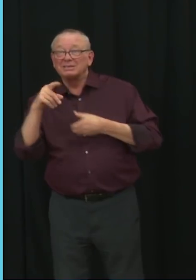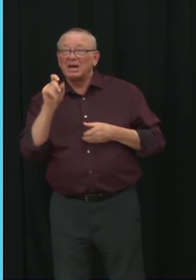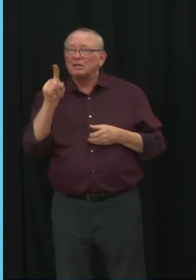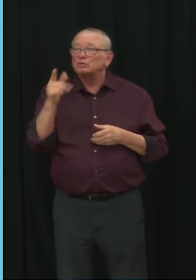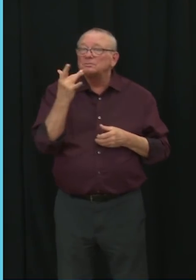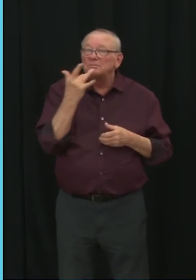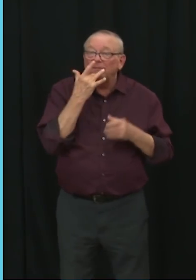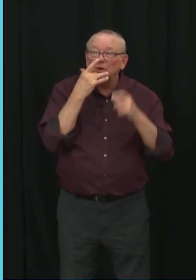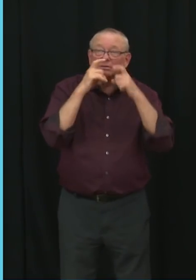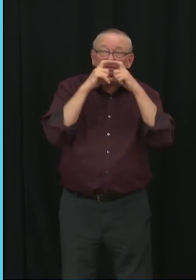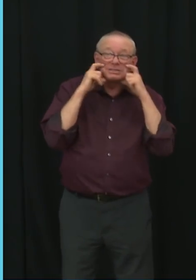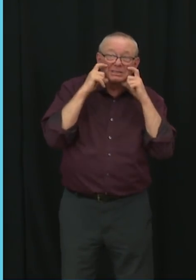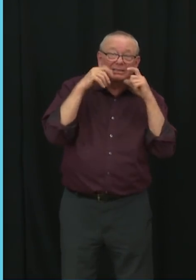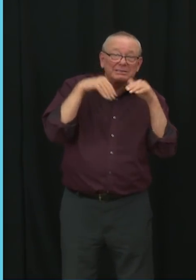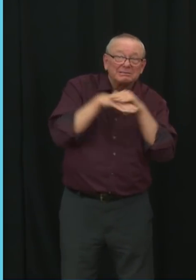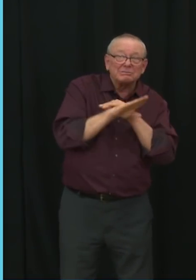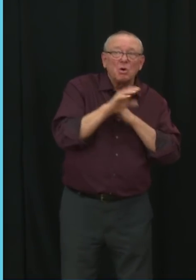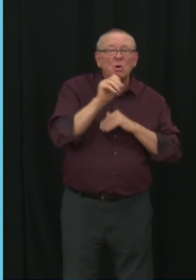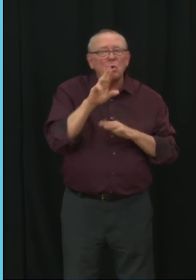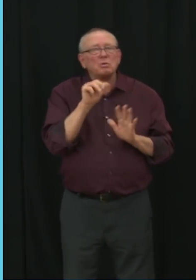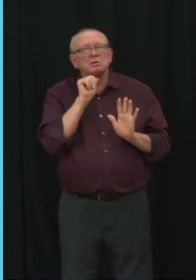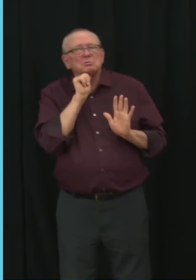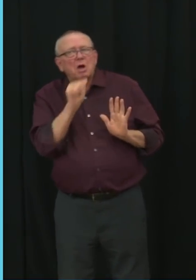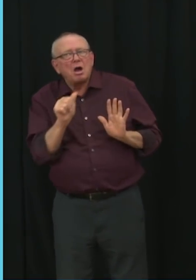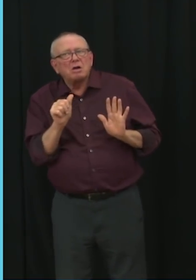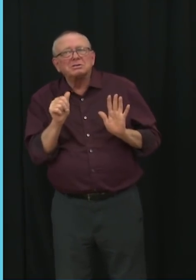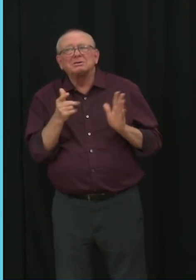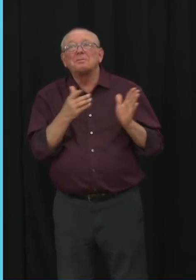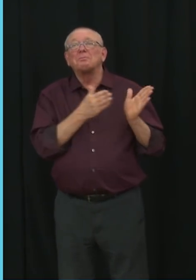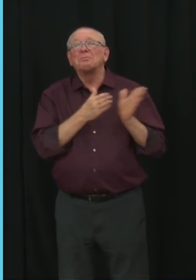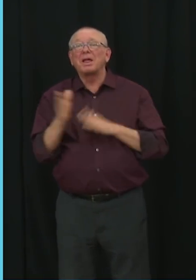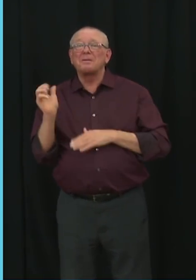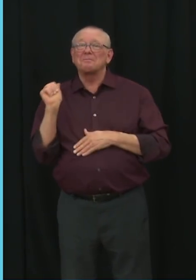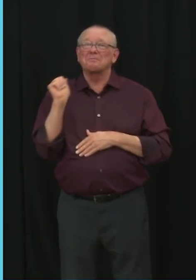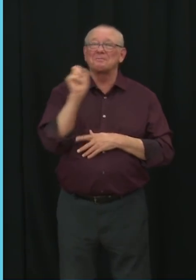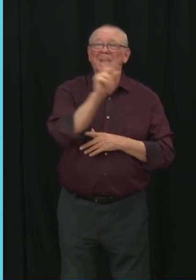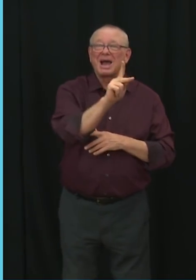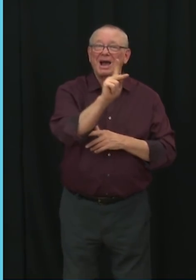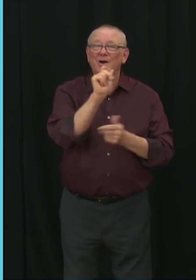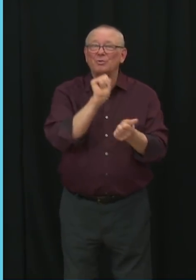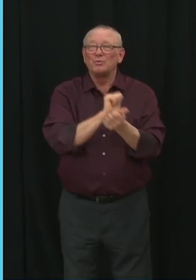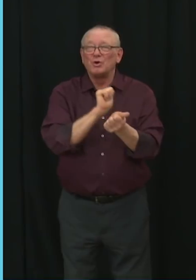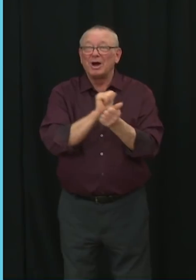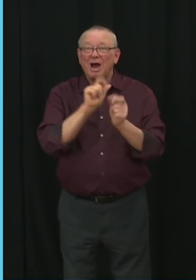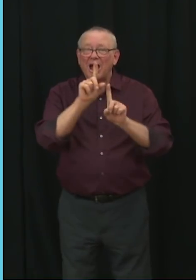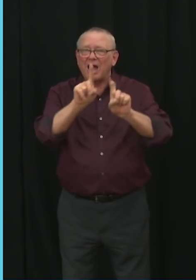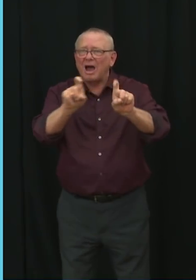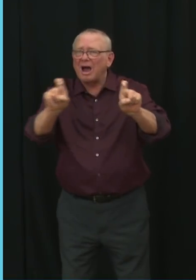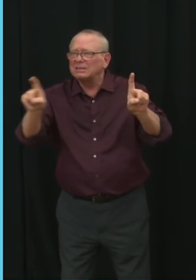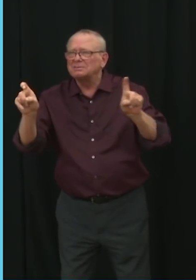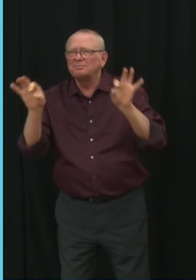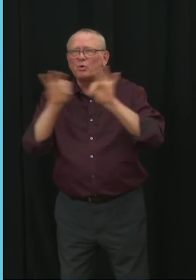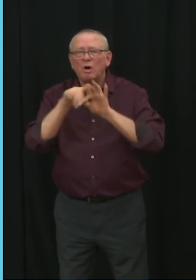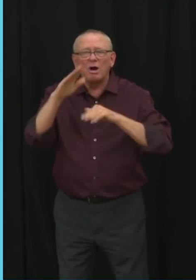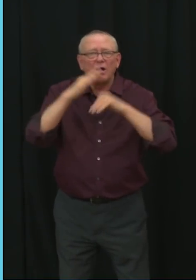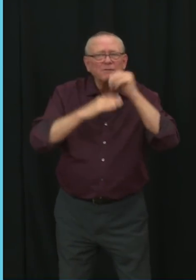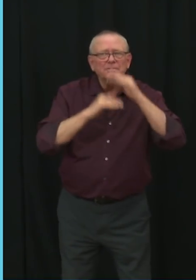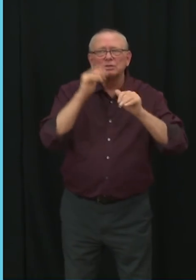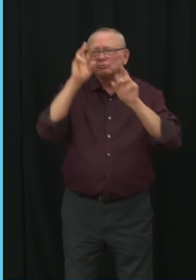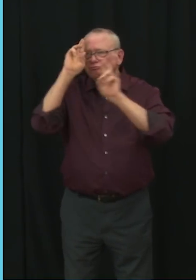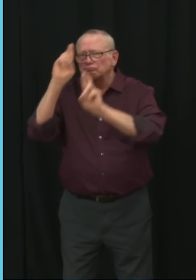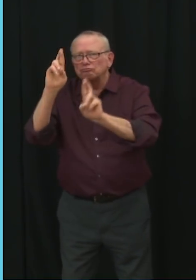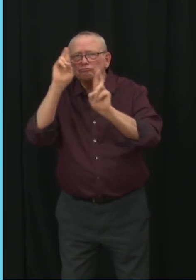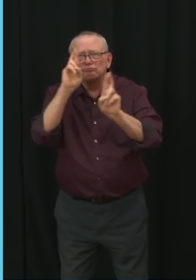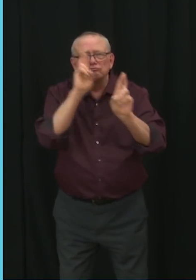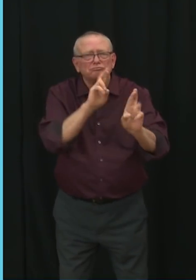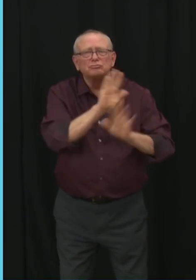homes, and planning for the upcoming return to the workplace in ways that respect and consider different levels of risk in those who are impacted